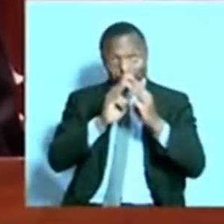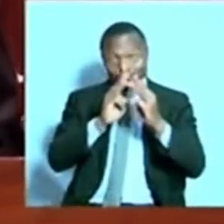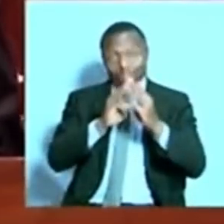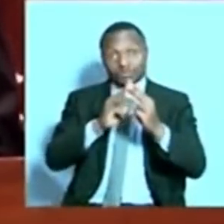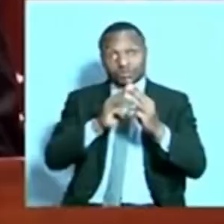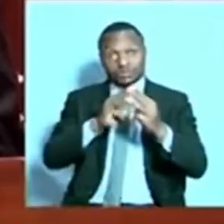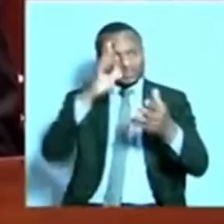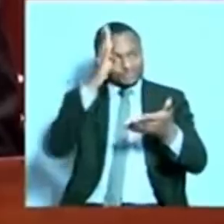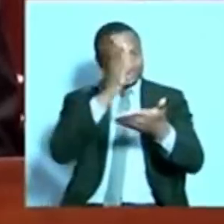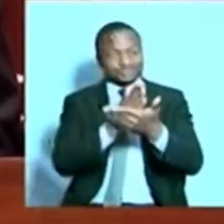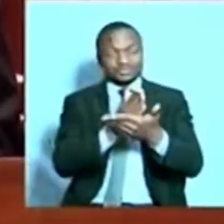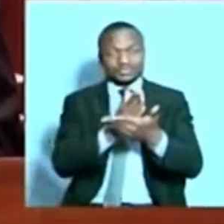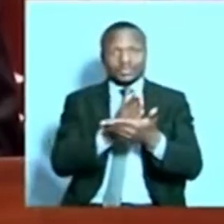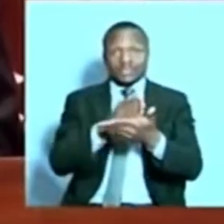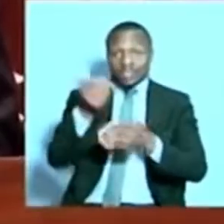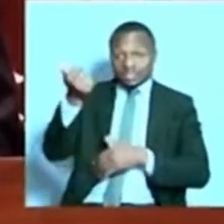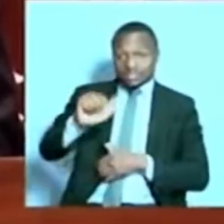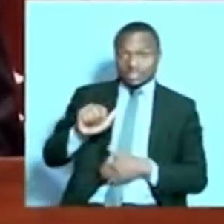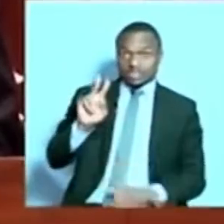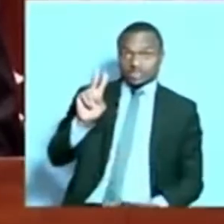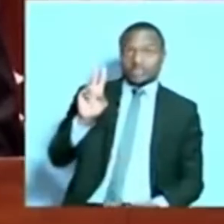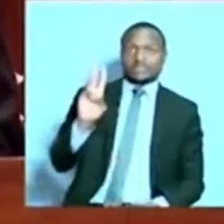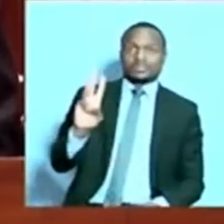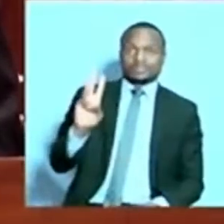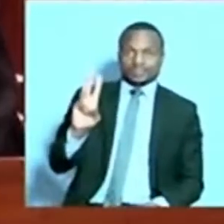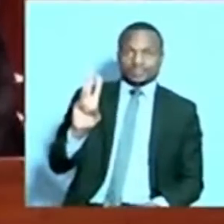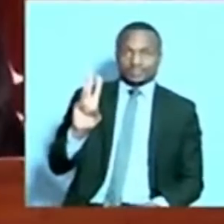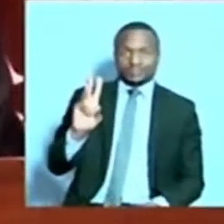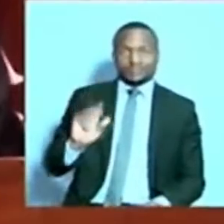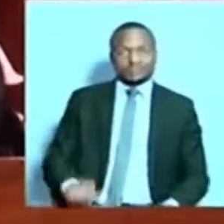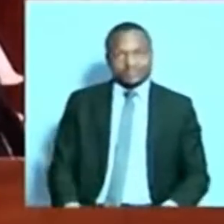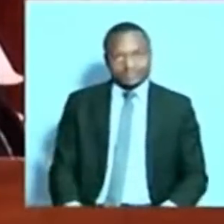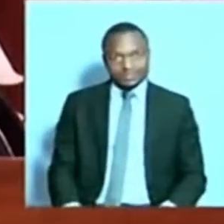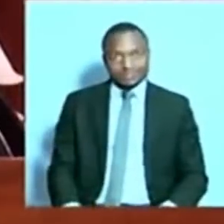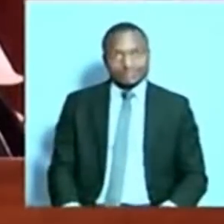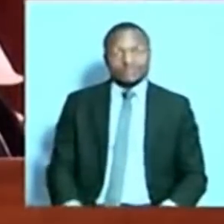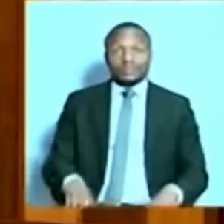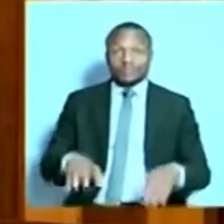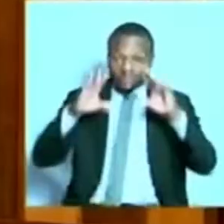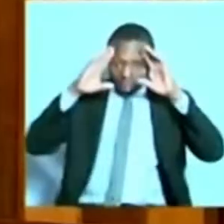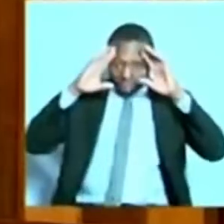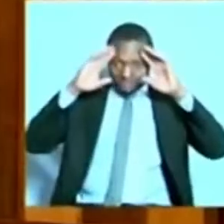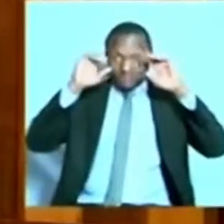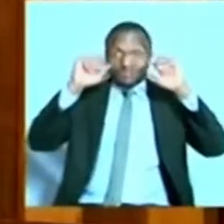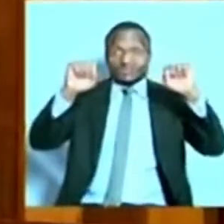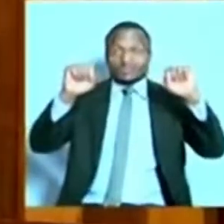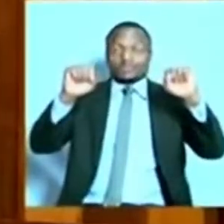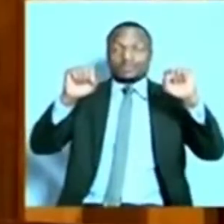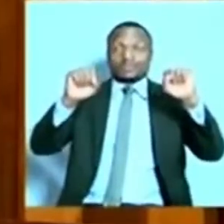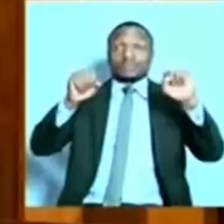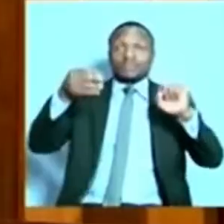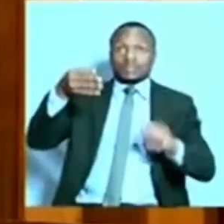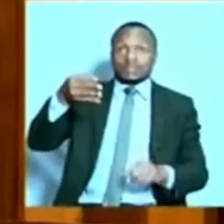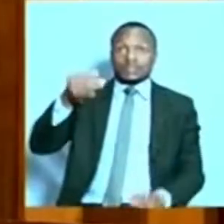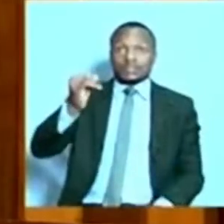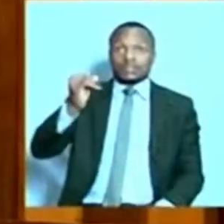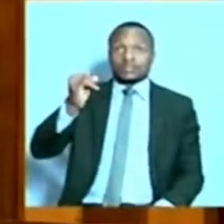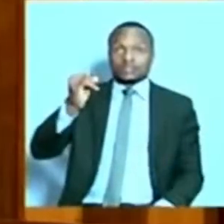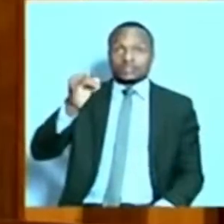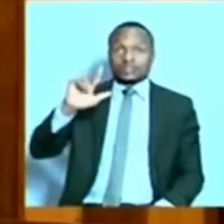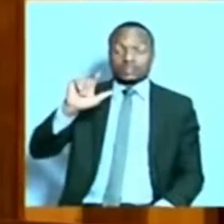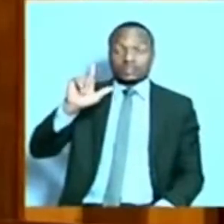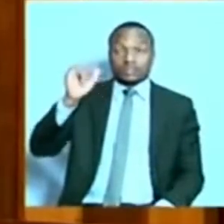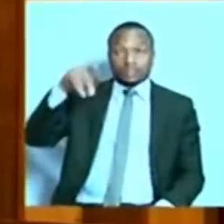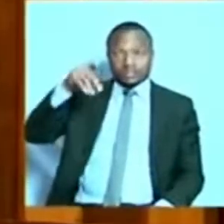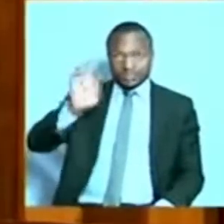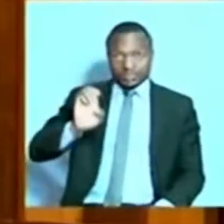suspended until 10:26 hours. And His Excellency Mr. Felipe Nus,